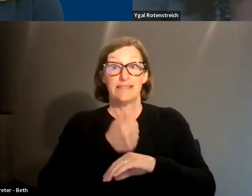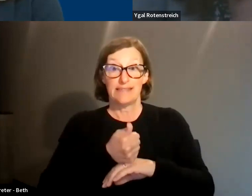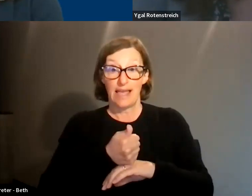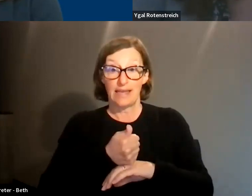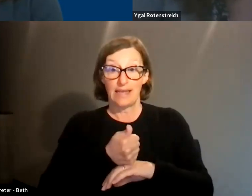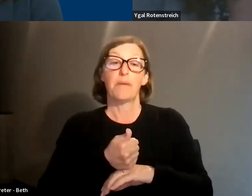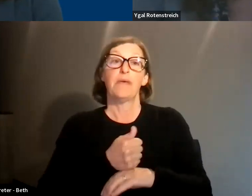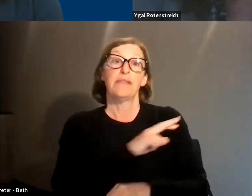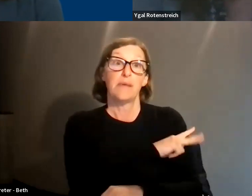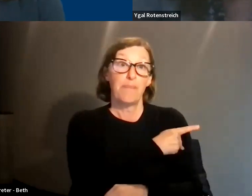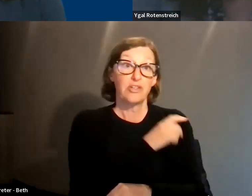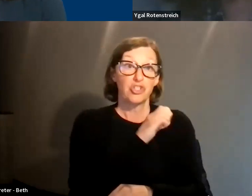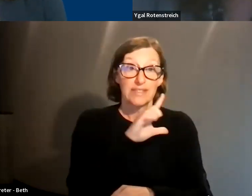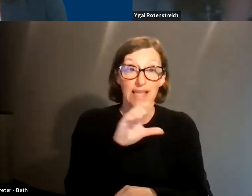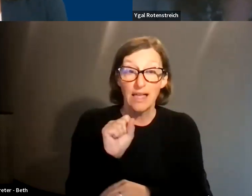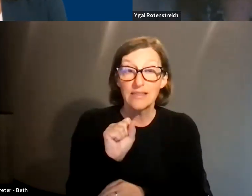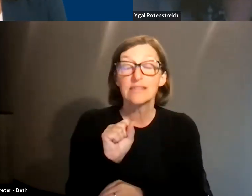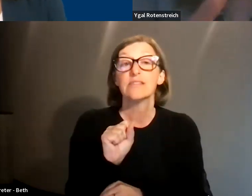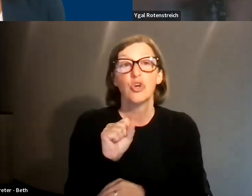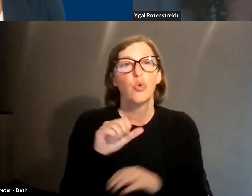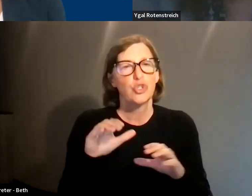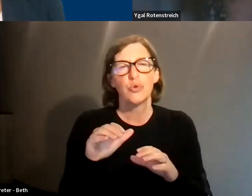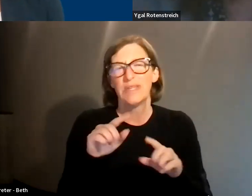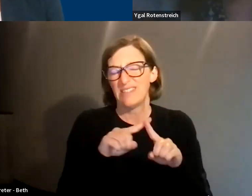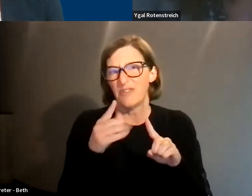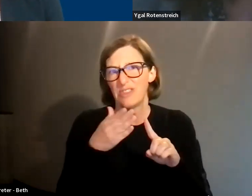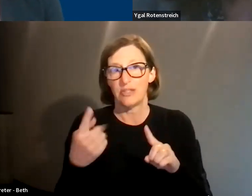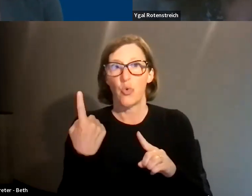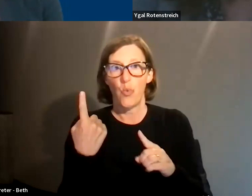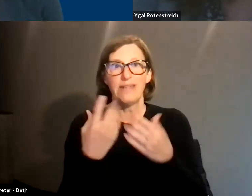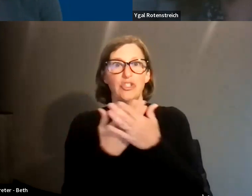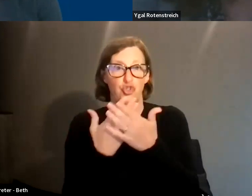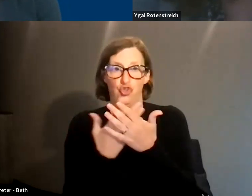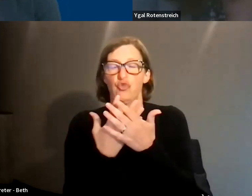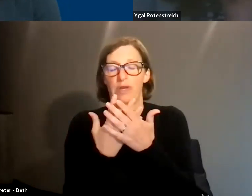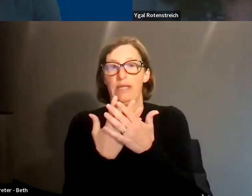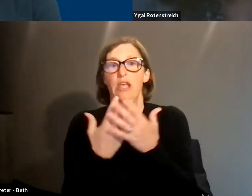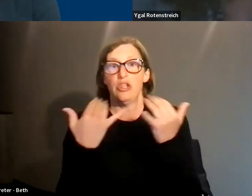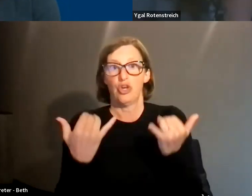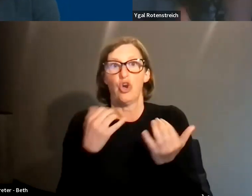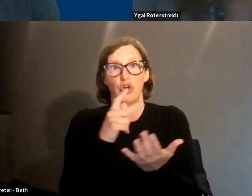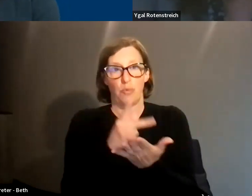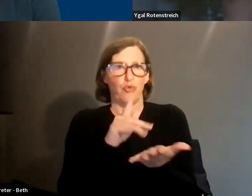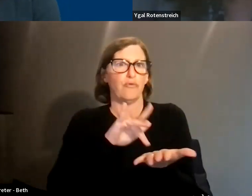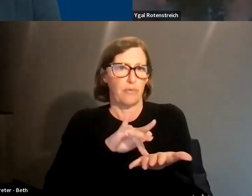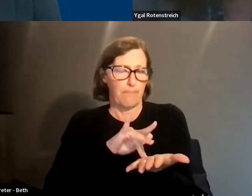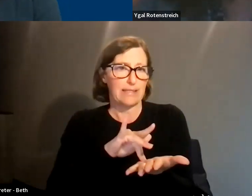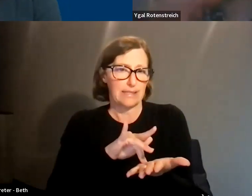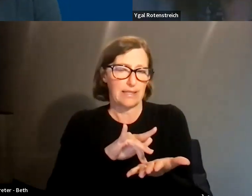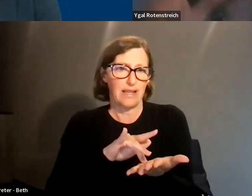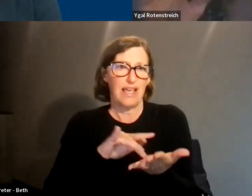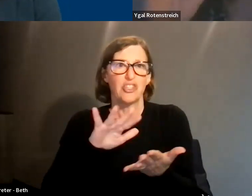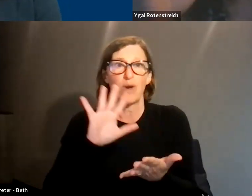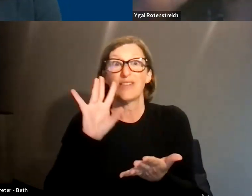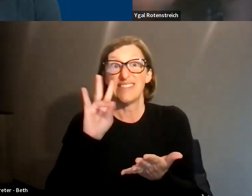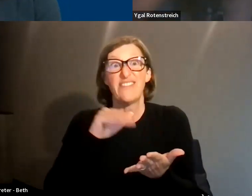patient cells, we're doing several things. One of them was to screen the current approved drugs, which is about 7,000